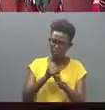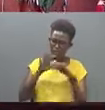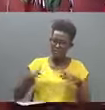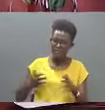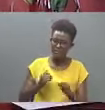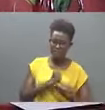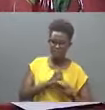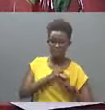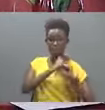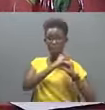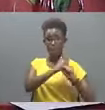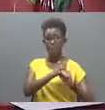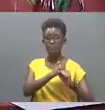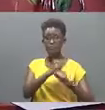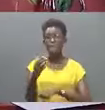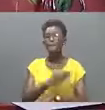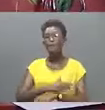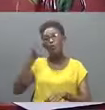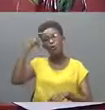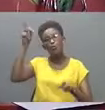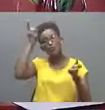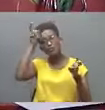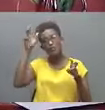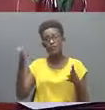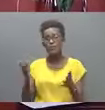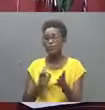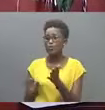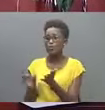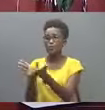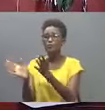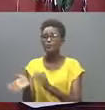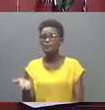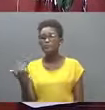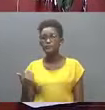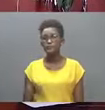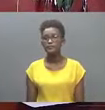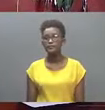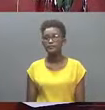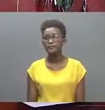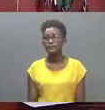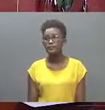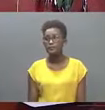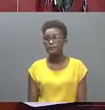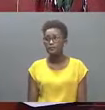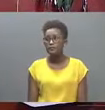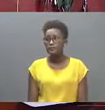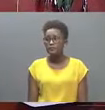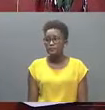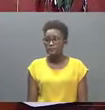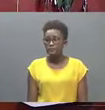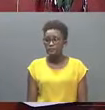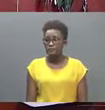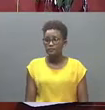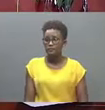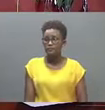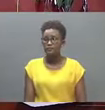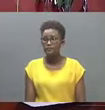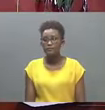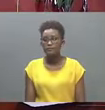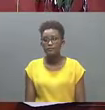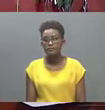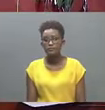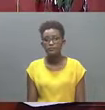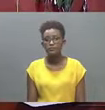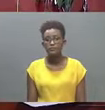that reign over in and over our communities. Dufite ubutware bwo kurwana intambara y'umwuka n'imbaraga